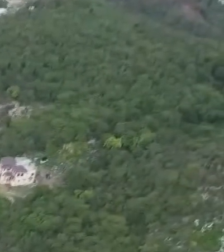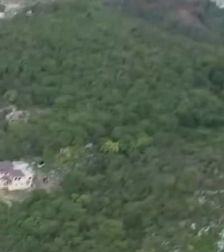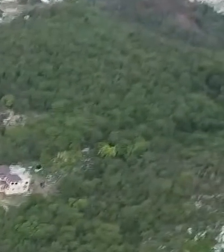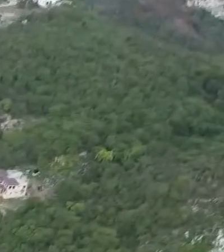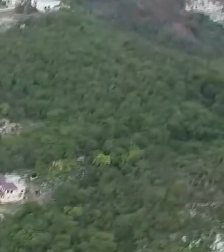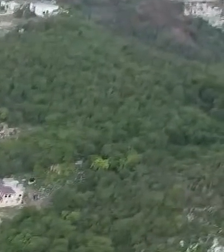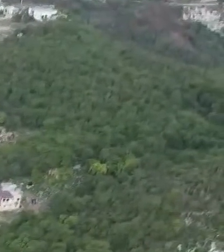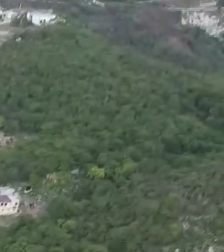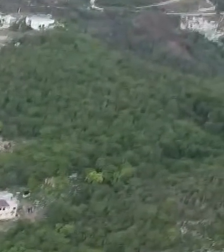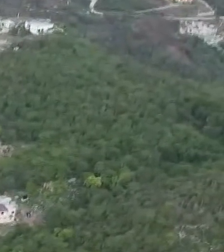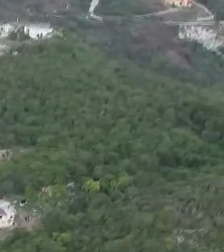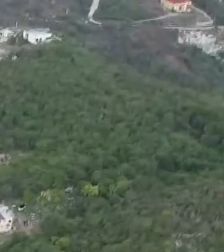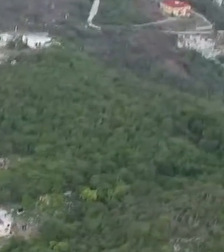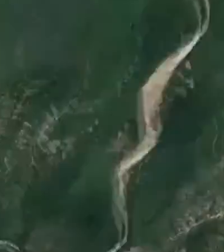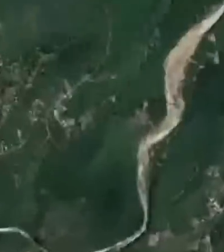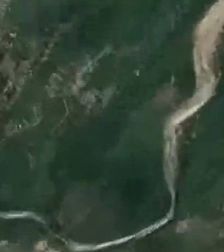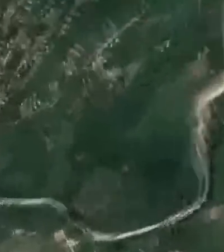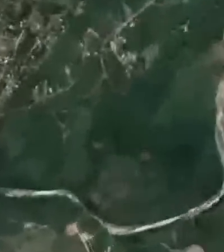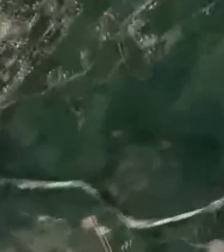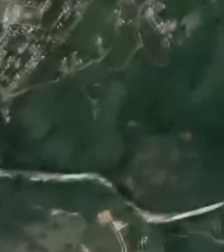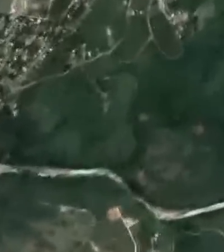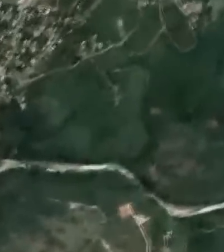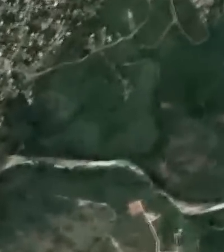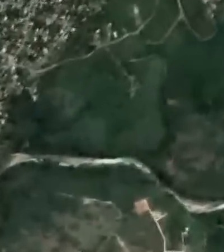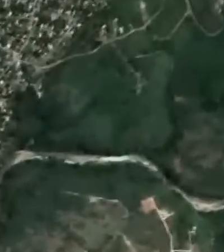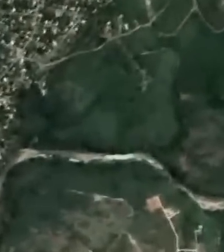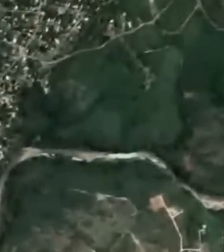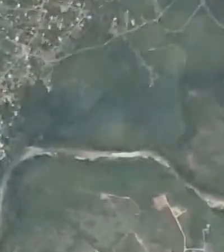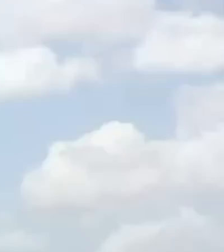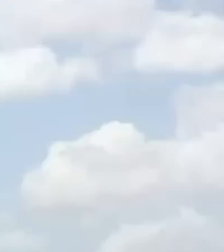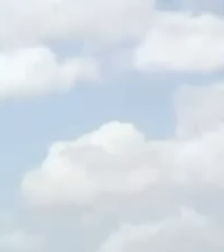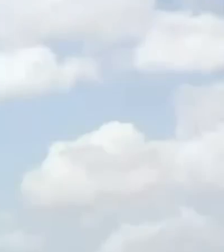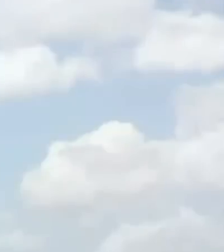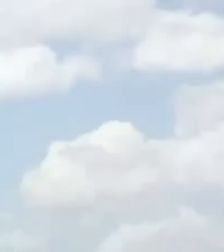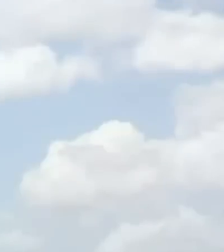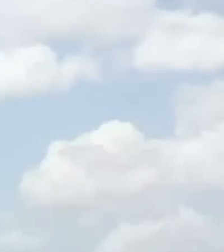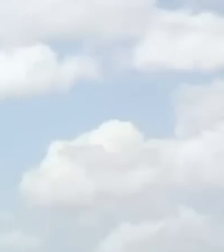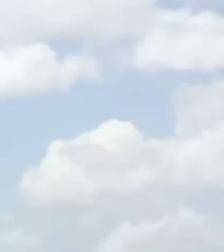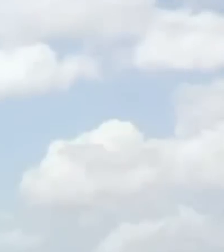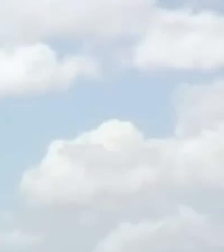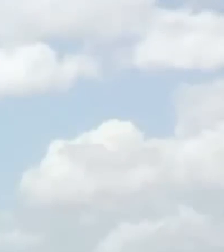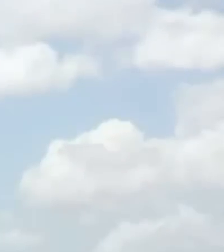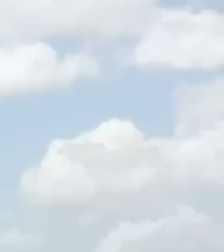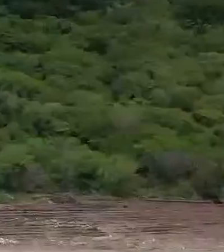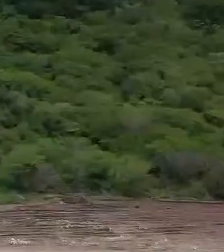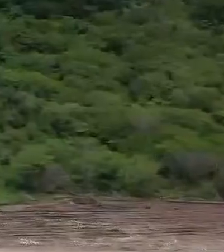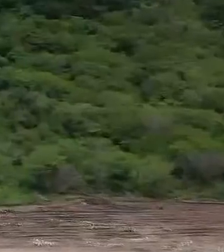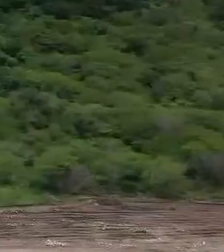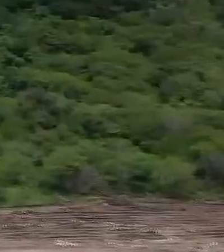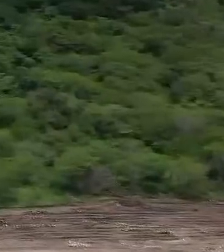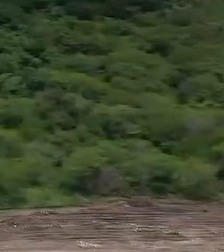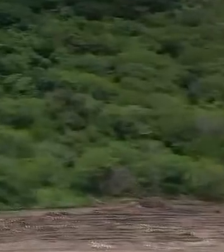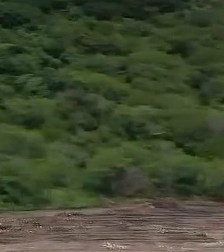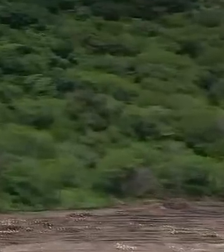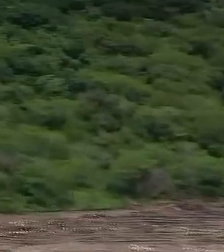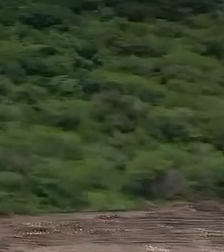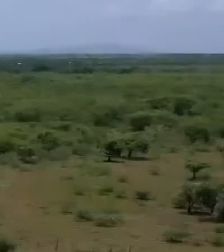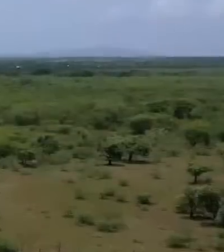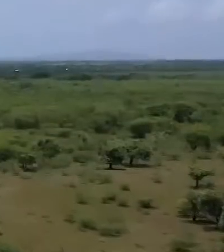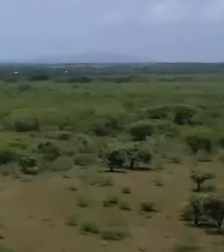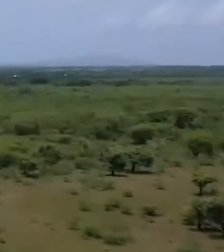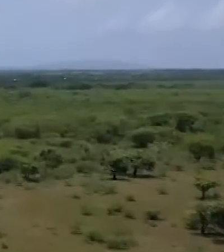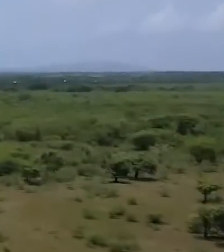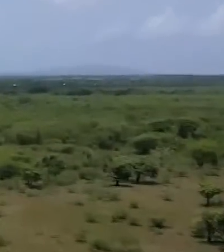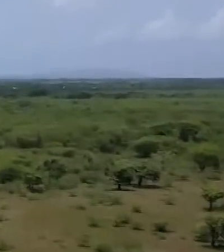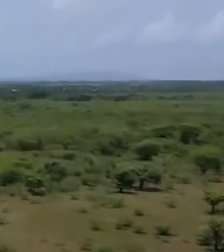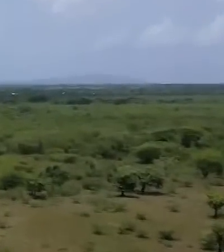slated to end in March 2025. Another segment under the Southern Coastal Highway Improvement Project is the Maypen to Williams Field, which is